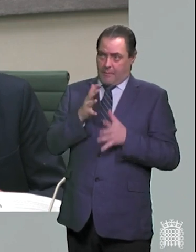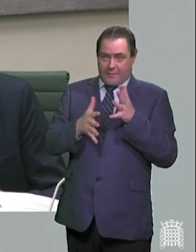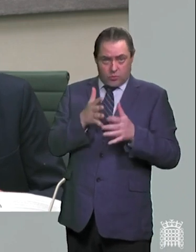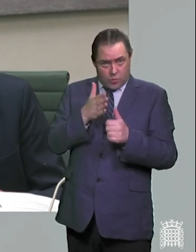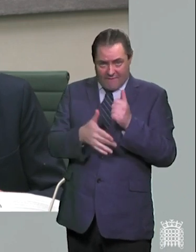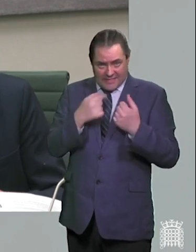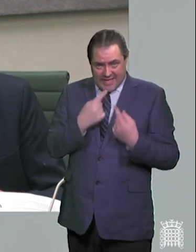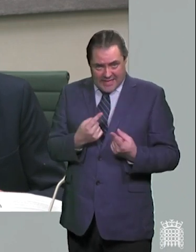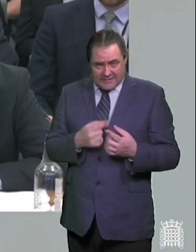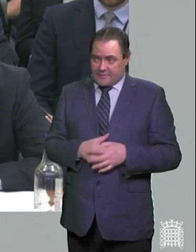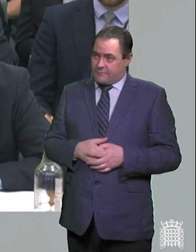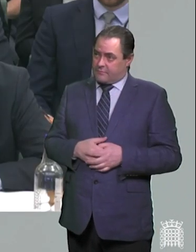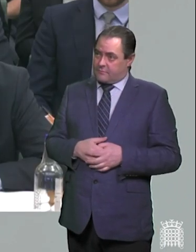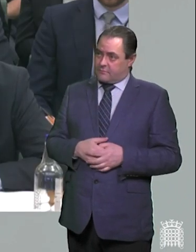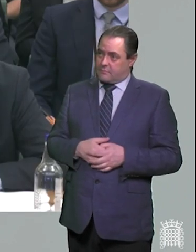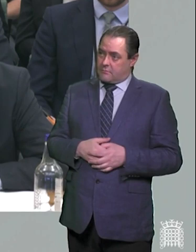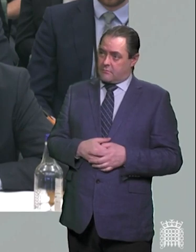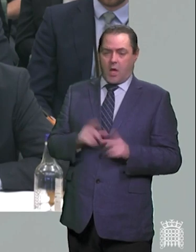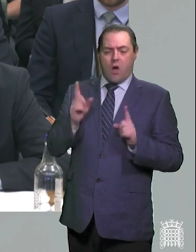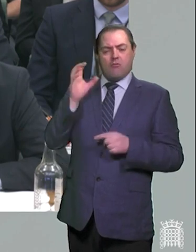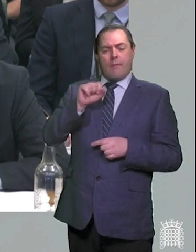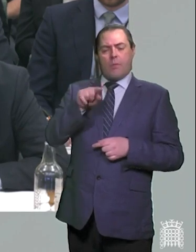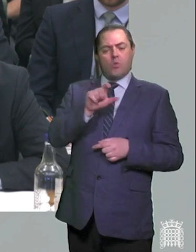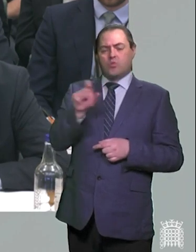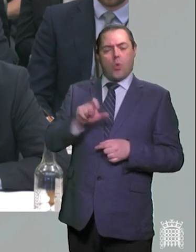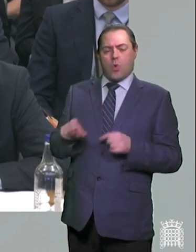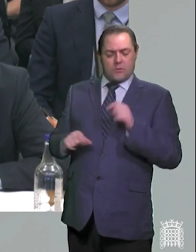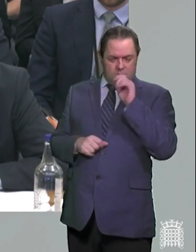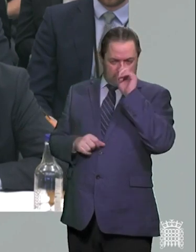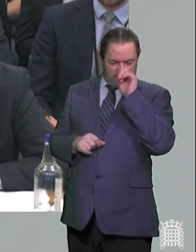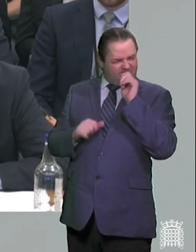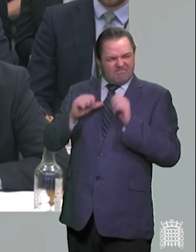you said this? I don't remember saying those words, and I think it